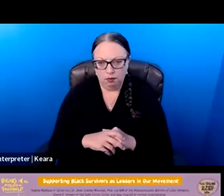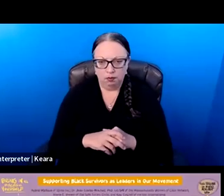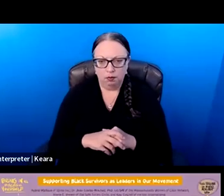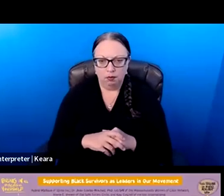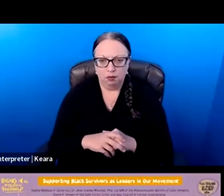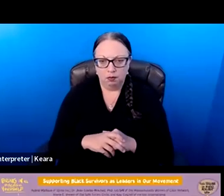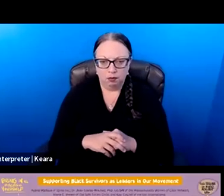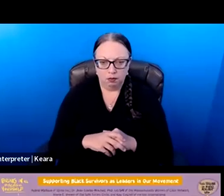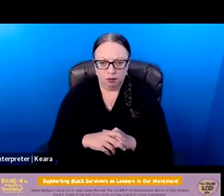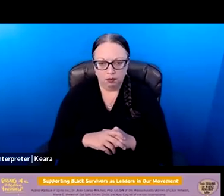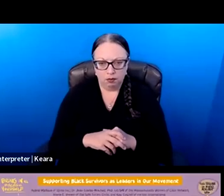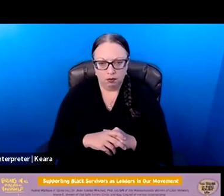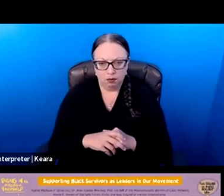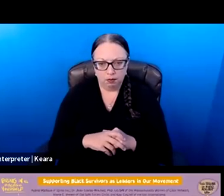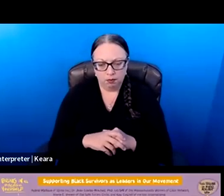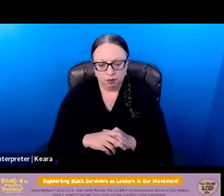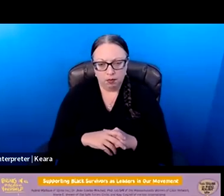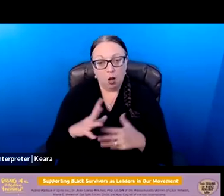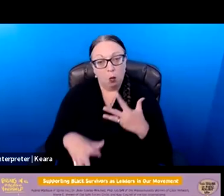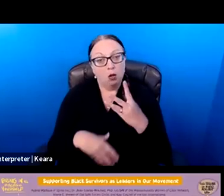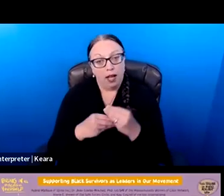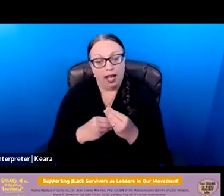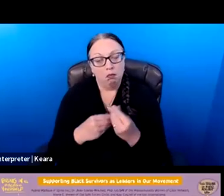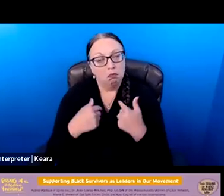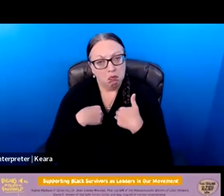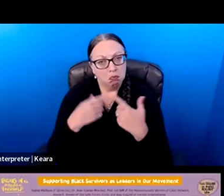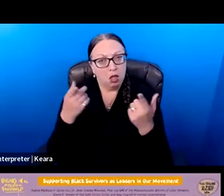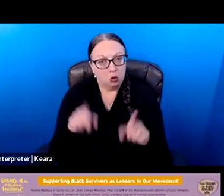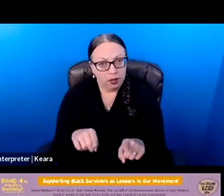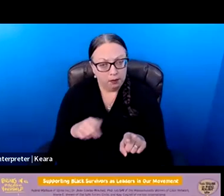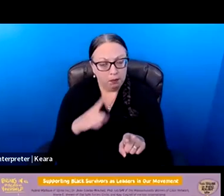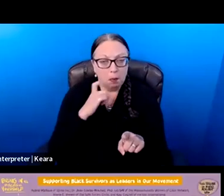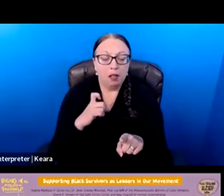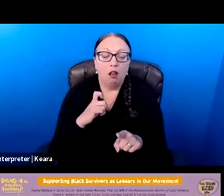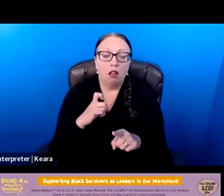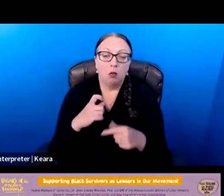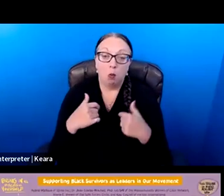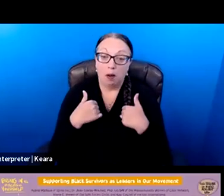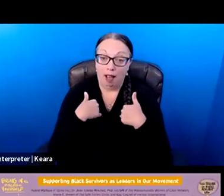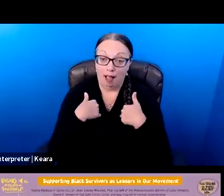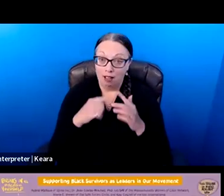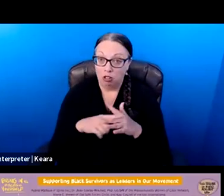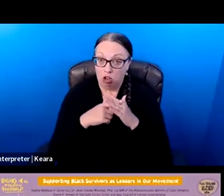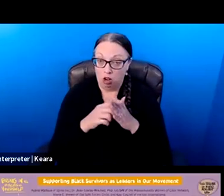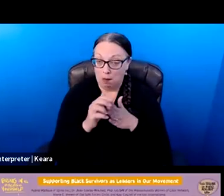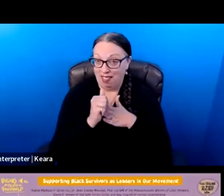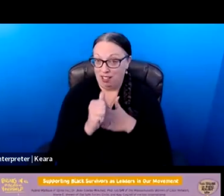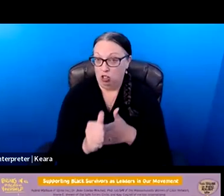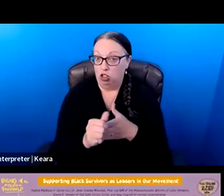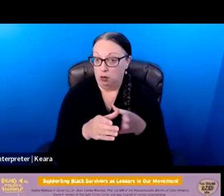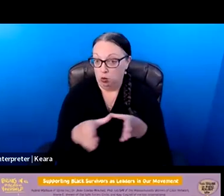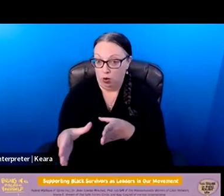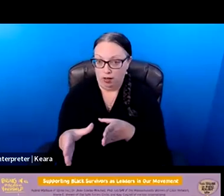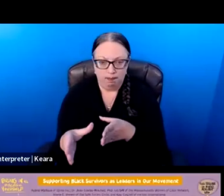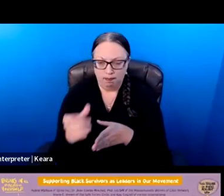I would add on, I agree, because actually I will say that when I started my leadership track, I did not have like